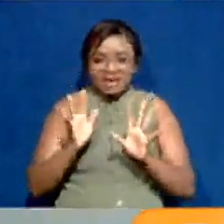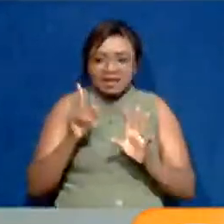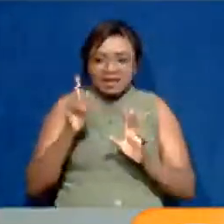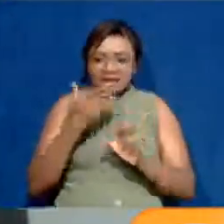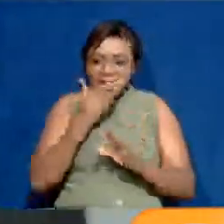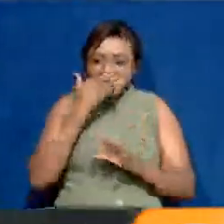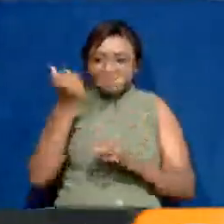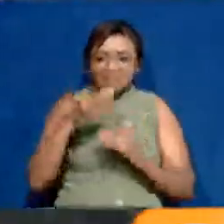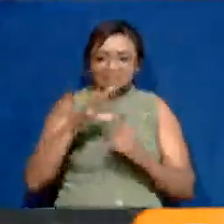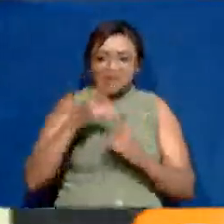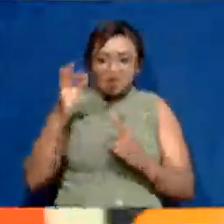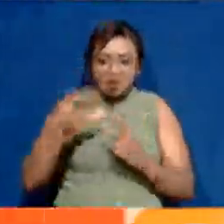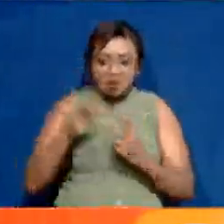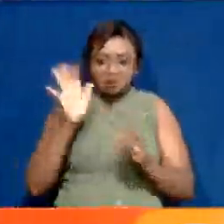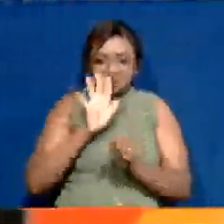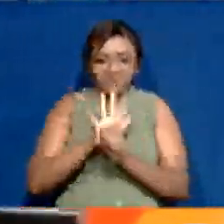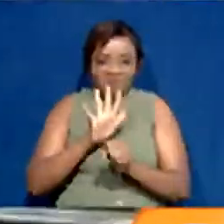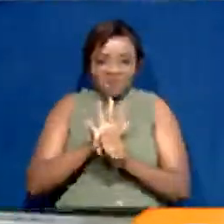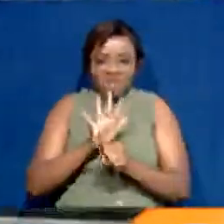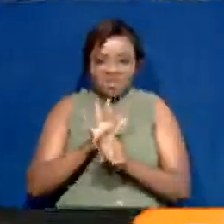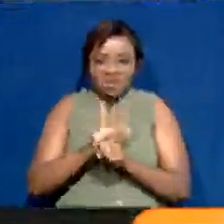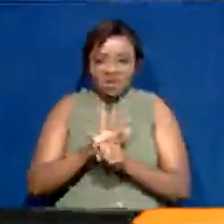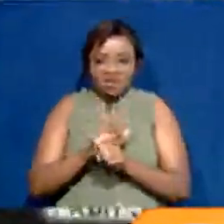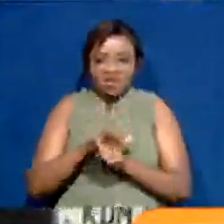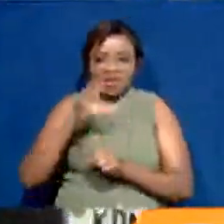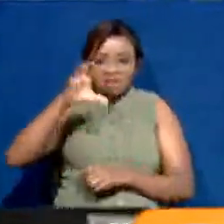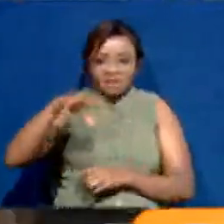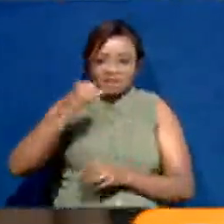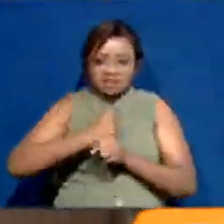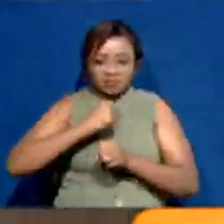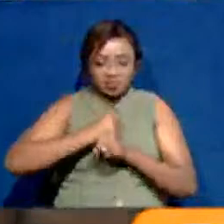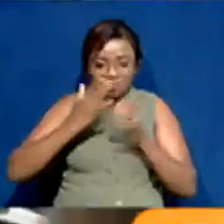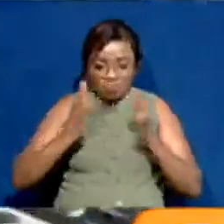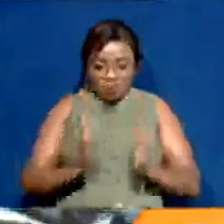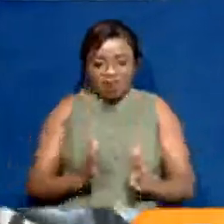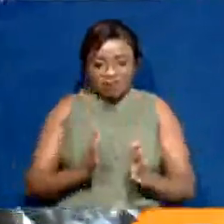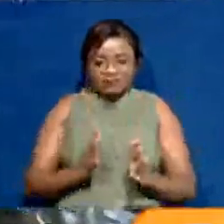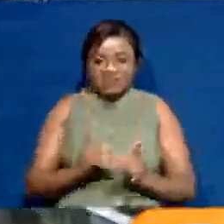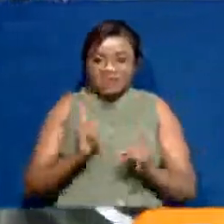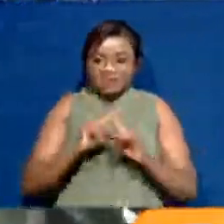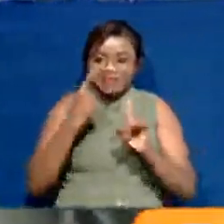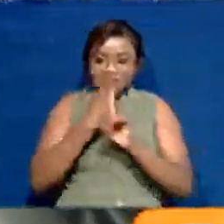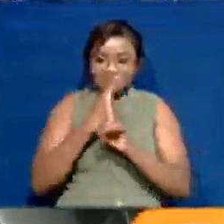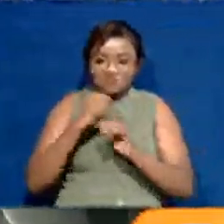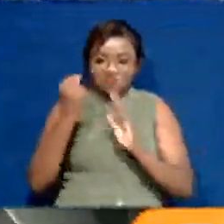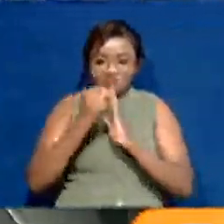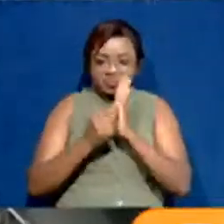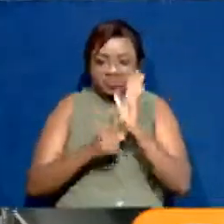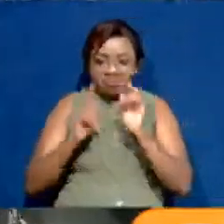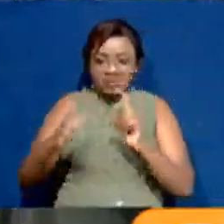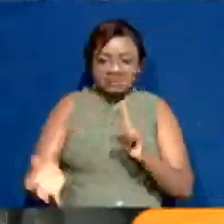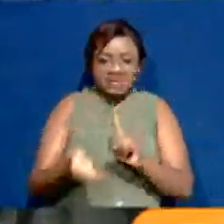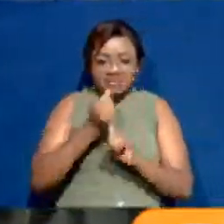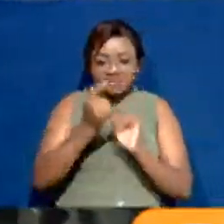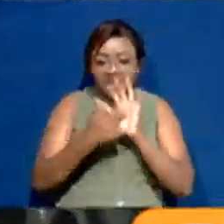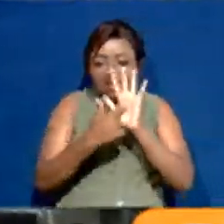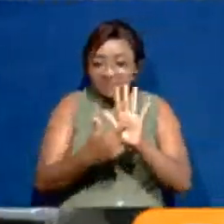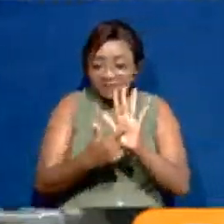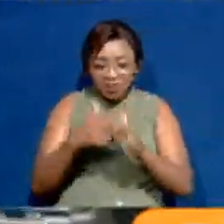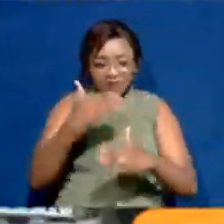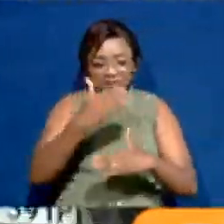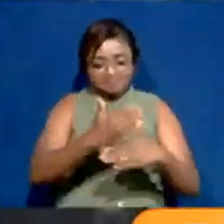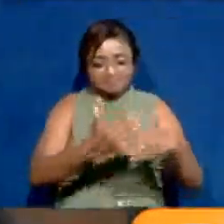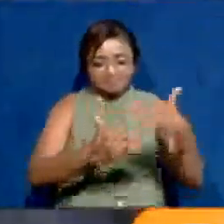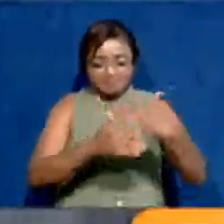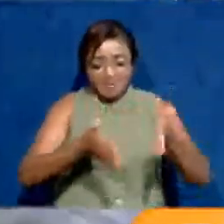a majority of matatu operators. Even then, a number of issues need to be taken care of, chief among them,